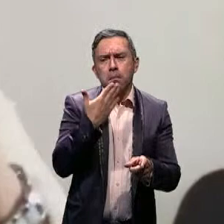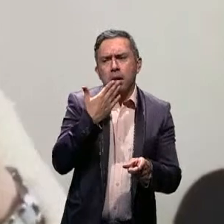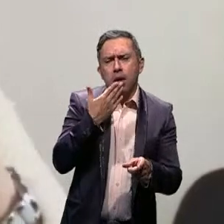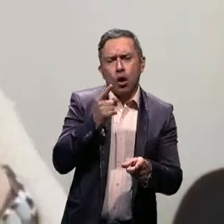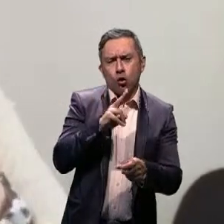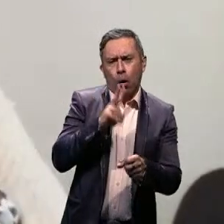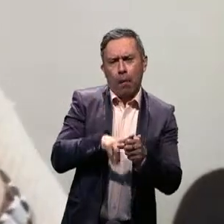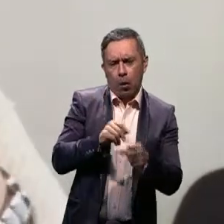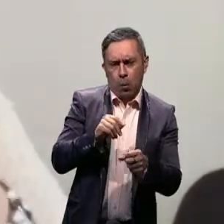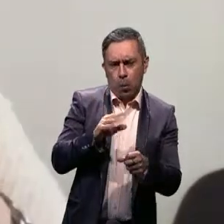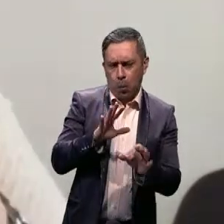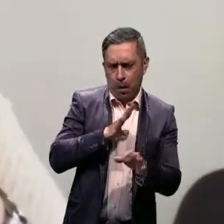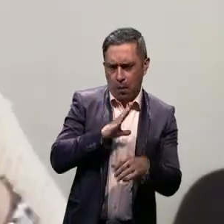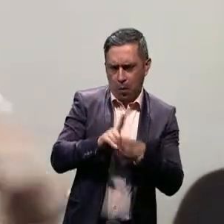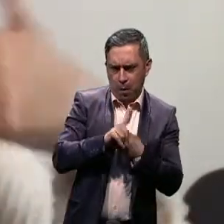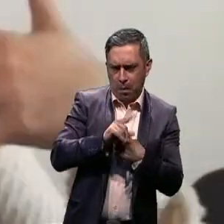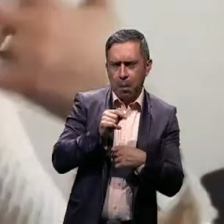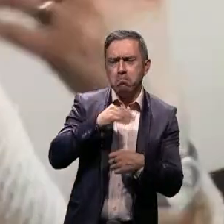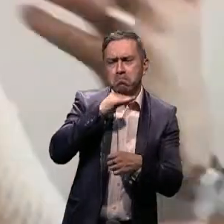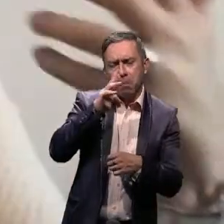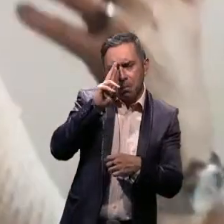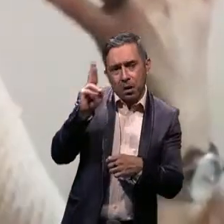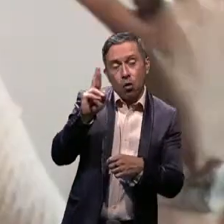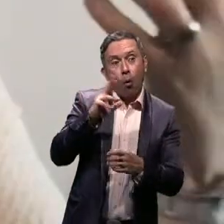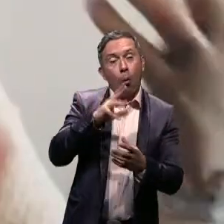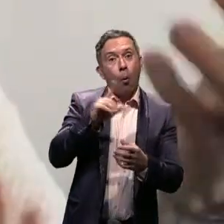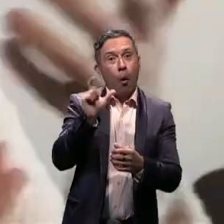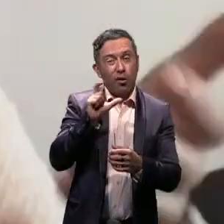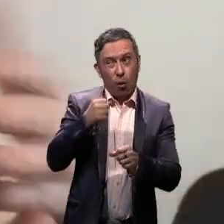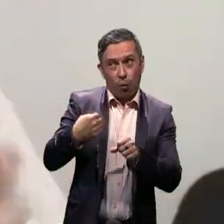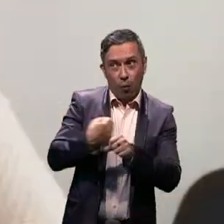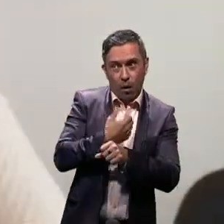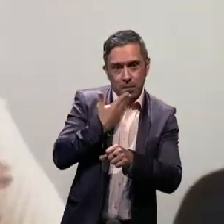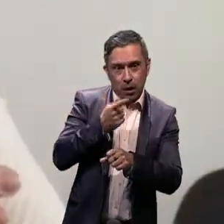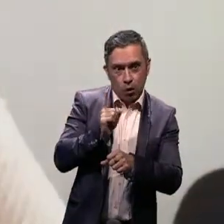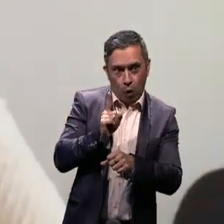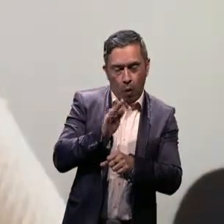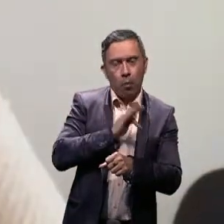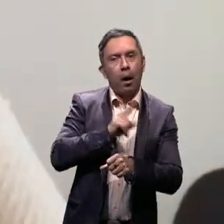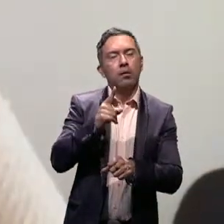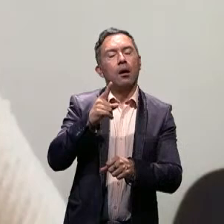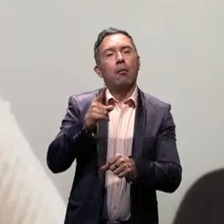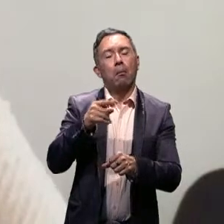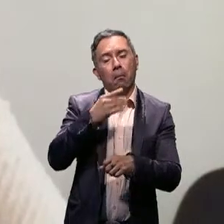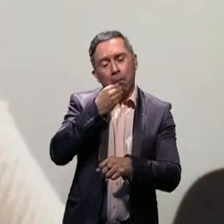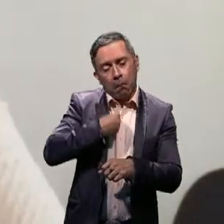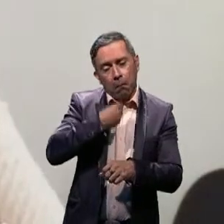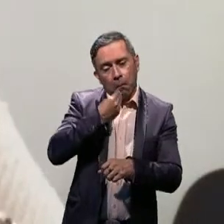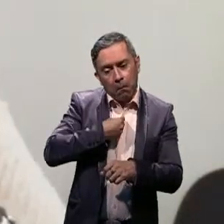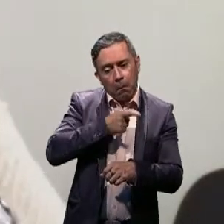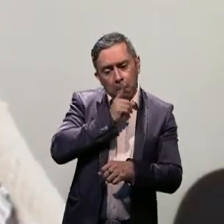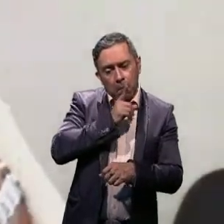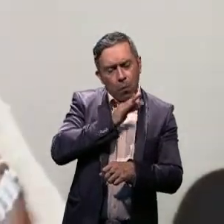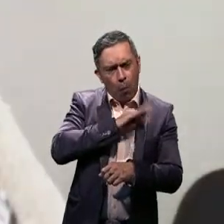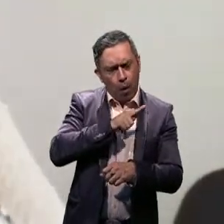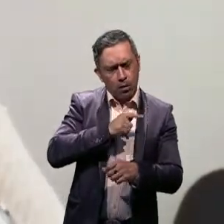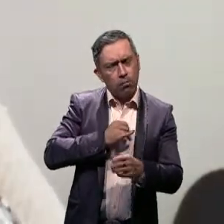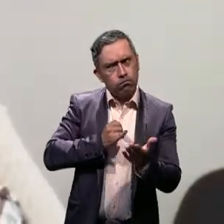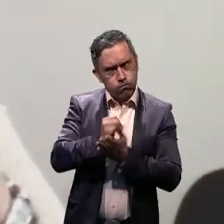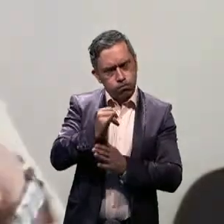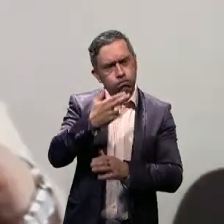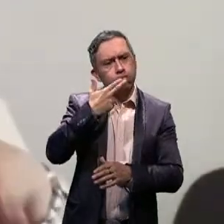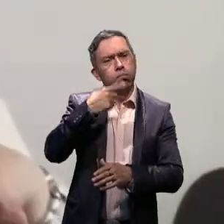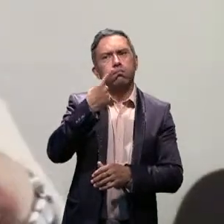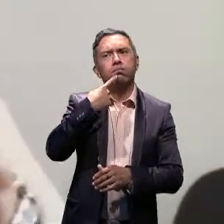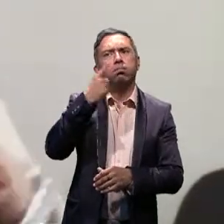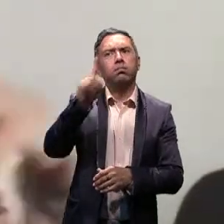is a normal situation and when it is not a normal situation, and they are facing situations that they need to file